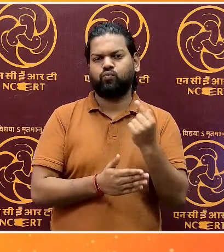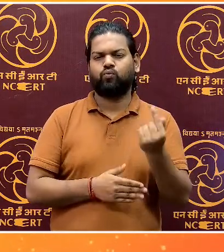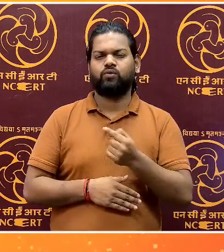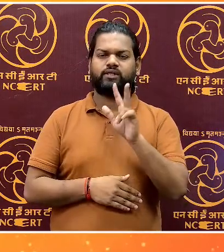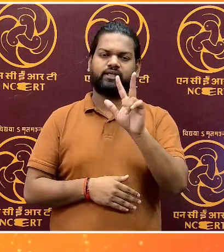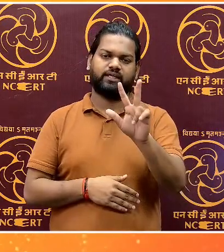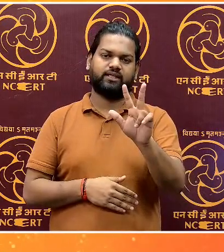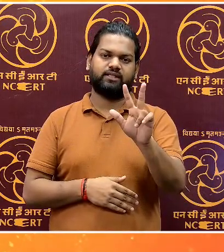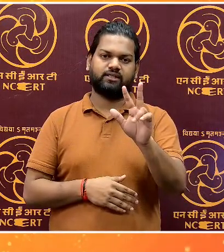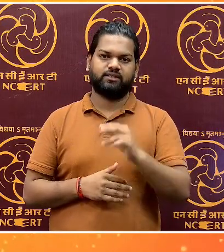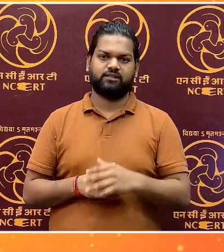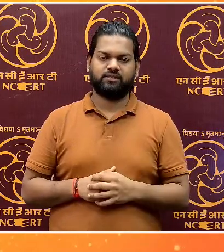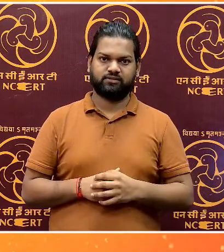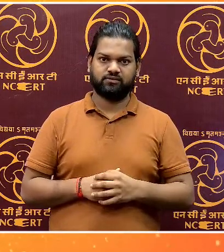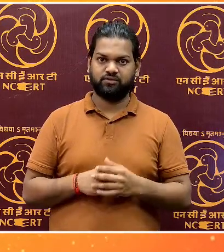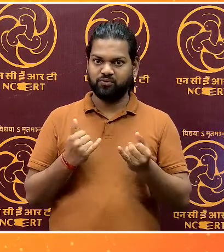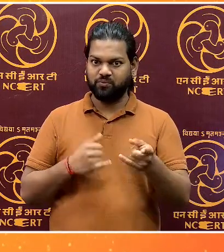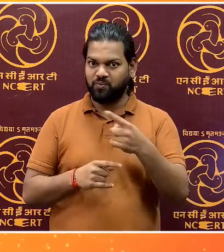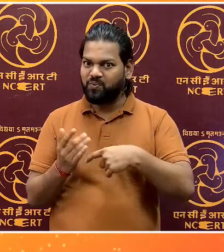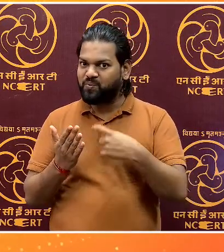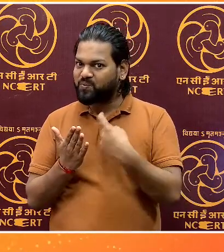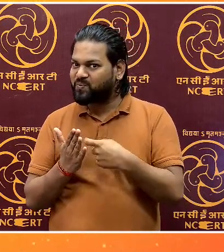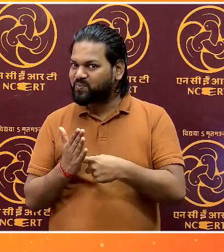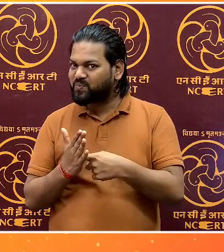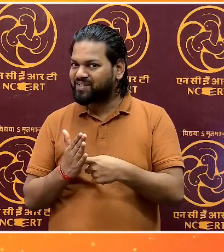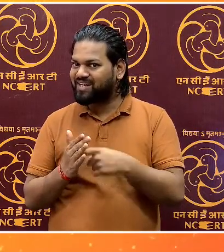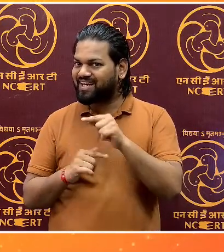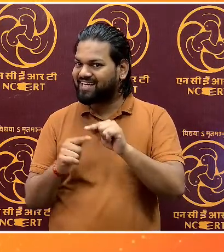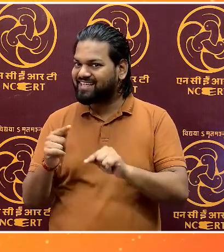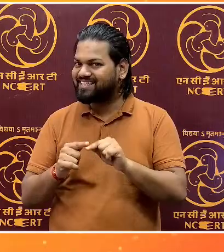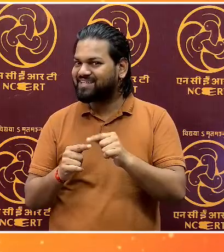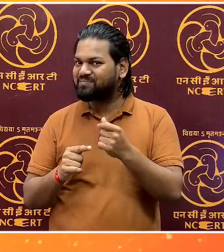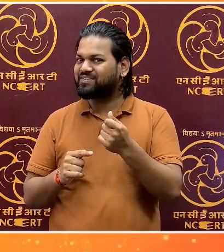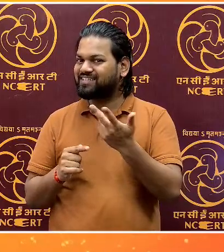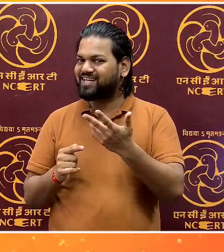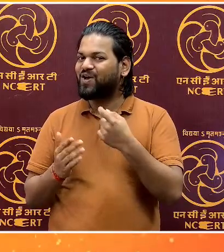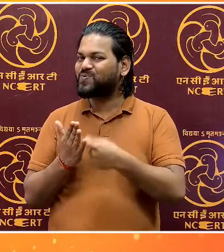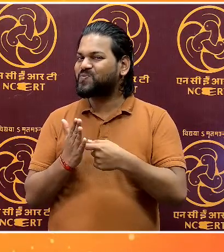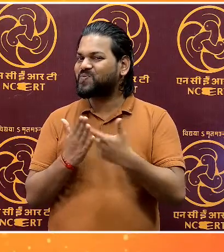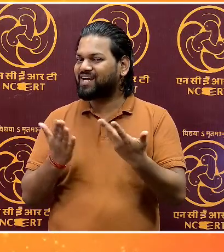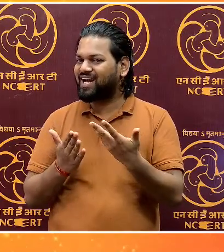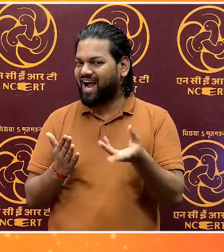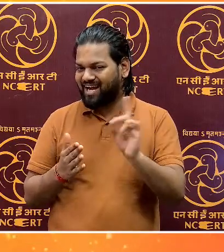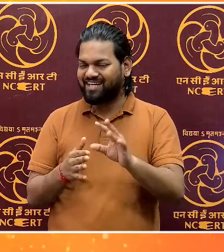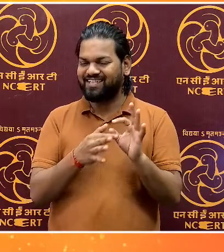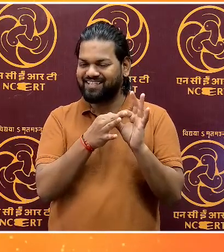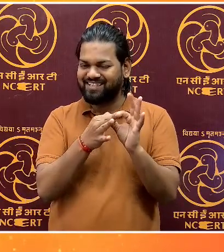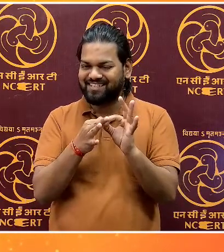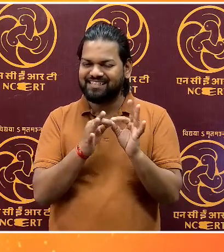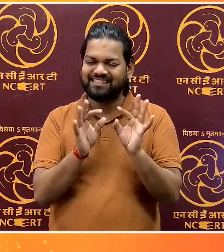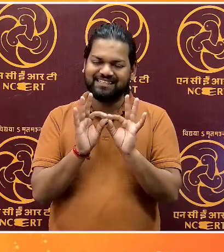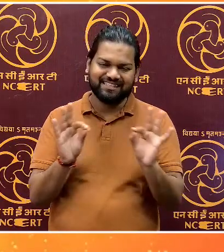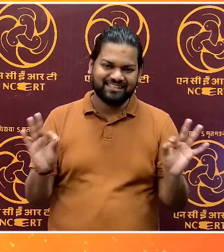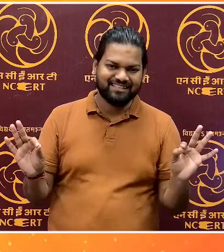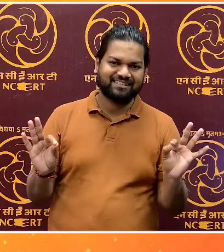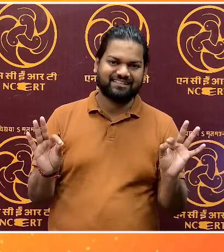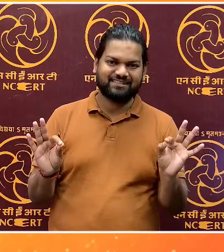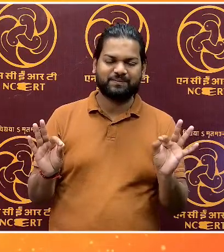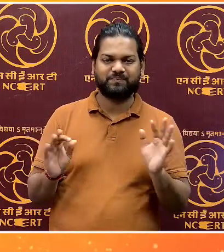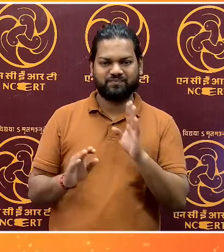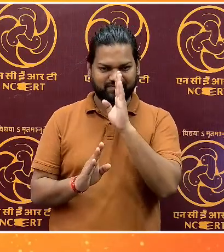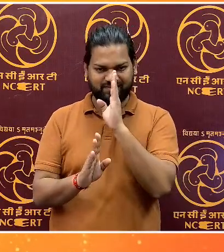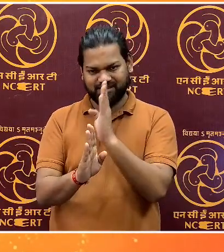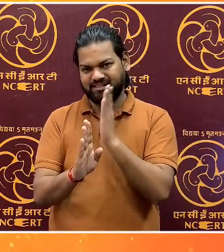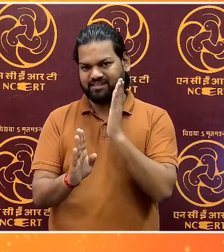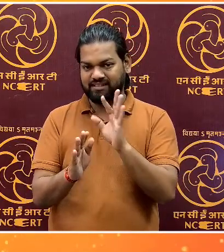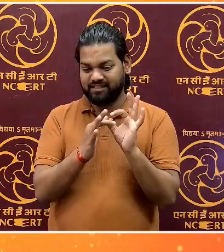rupees. Now what is the role of interest rate? So the role is, again, the relationship is quite simpler one or quite direct. So